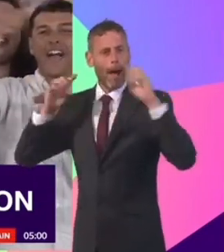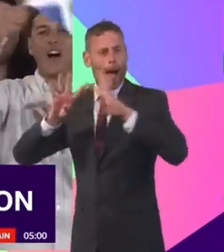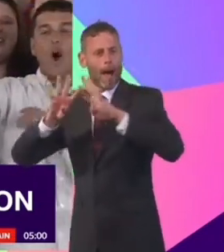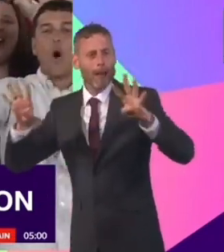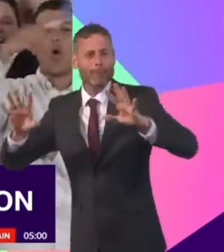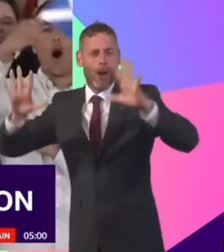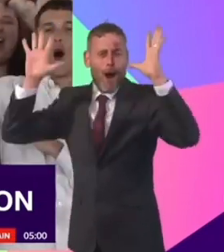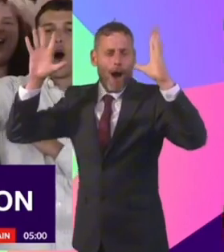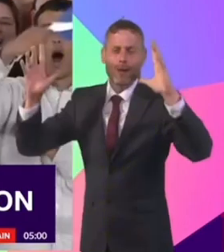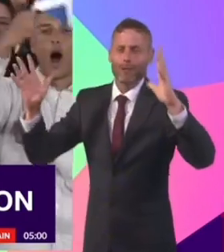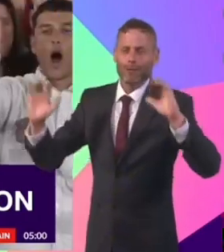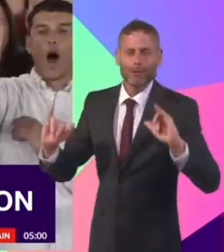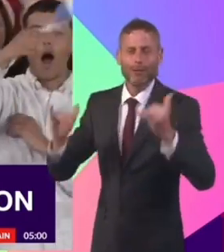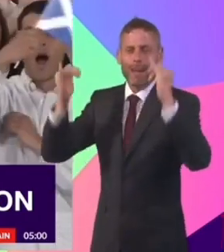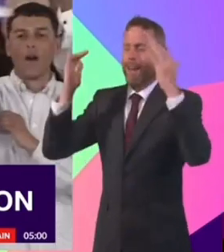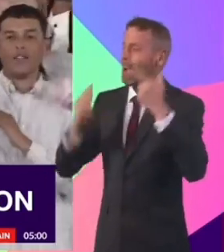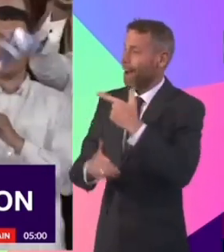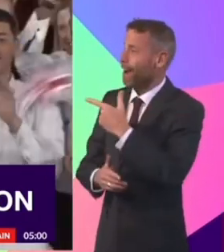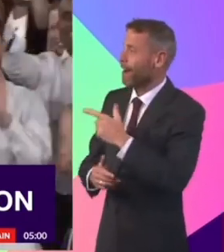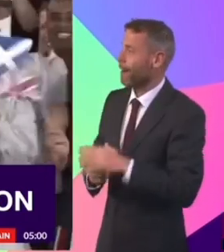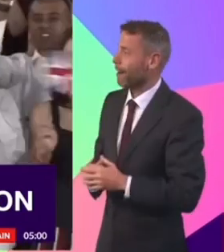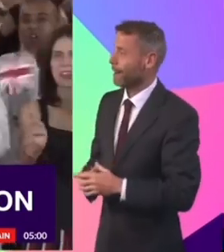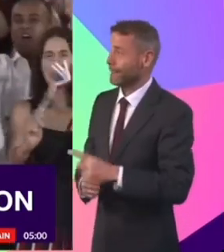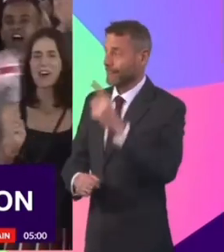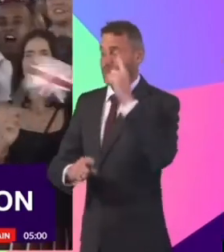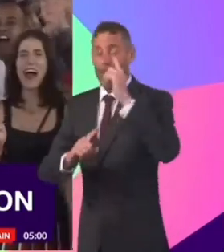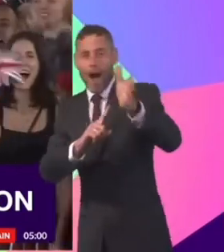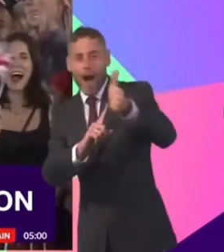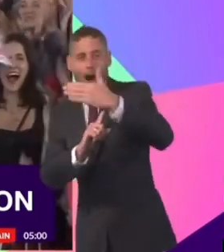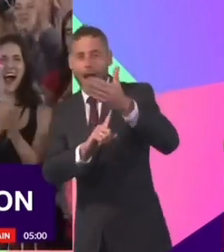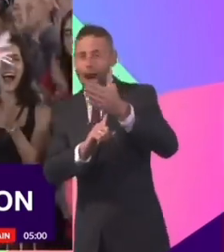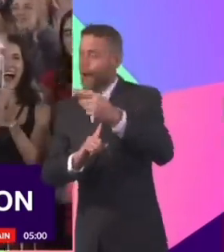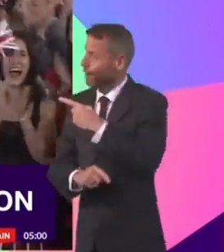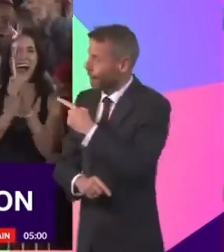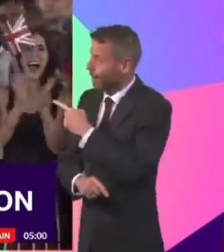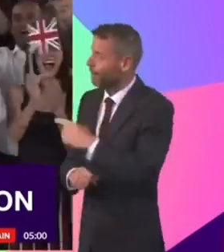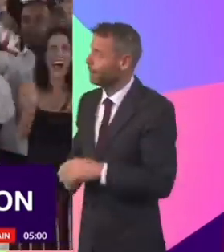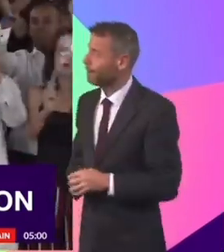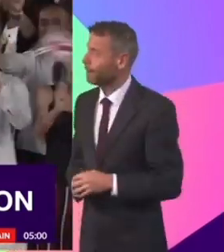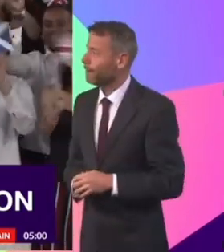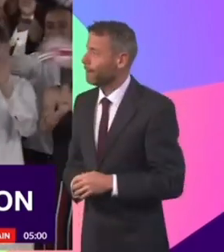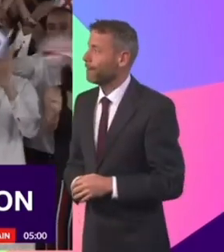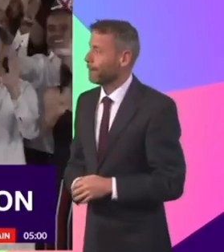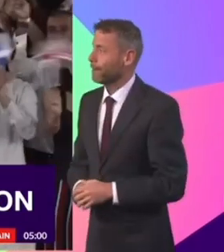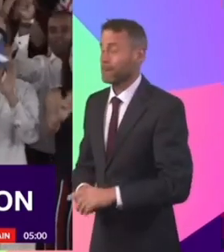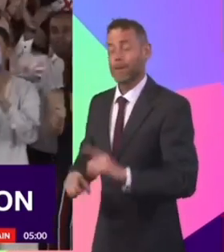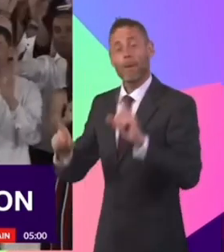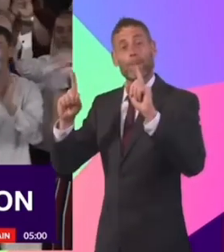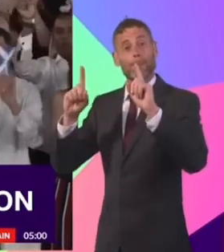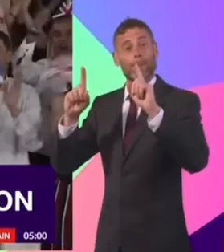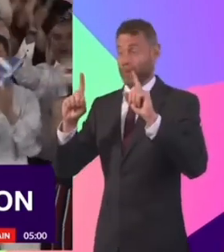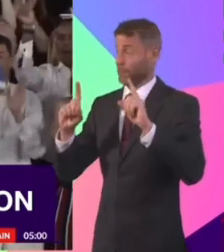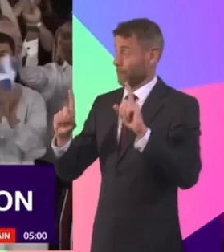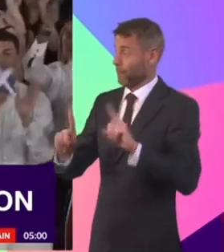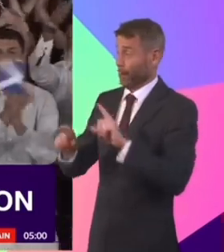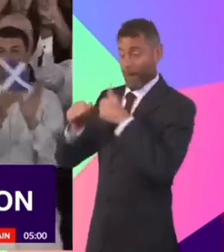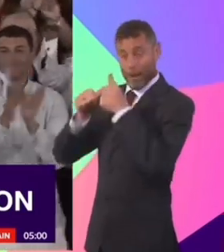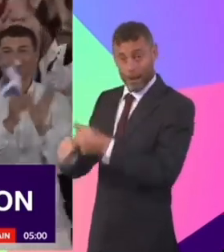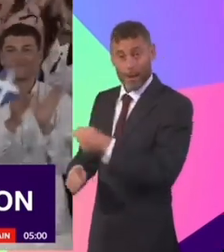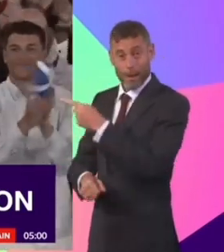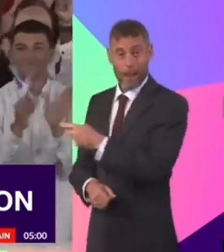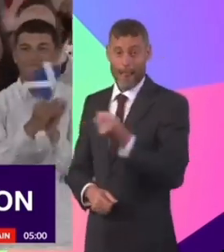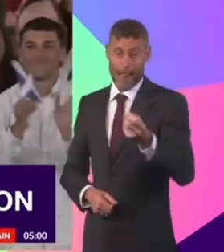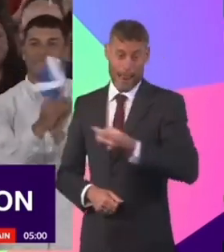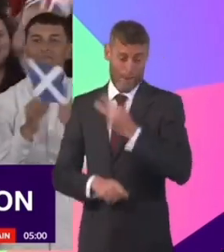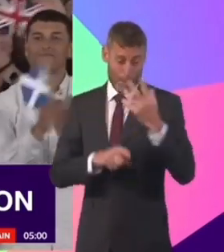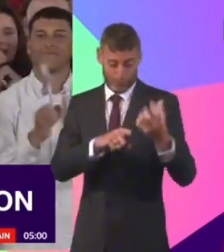The Union flag and the saltire look they are being flown behind him as Labour has racked up seats in Scotland. So much.